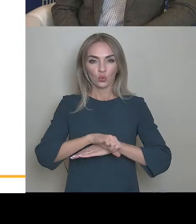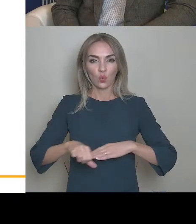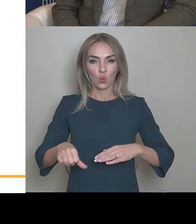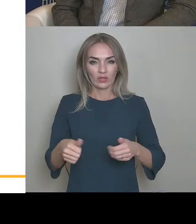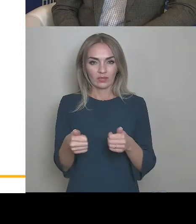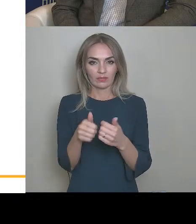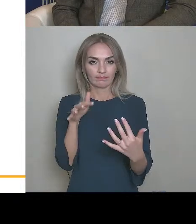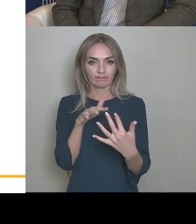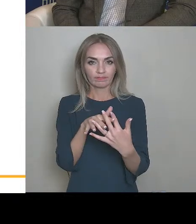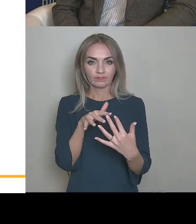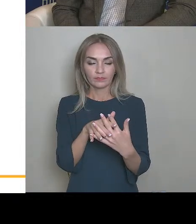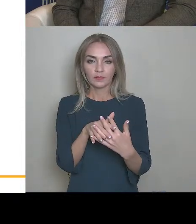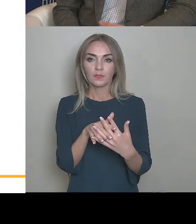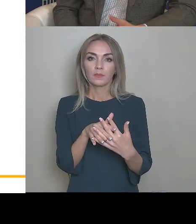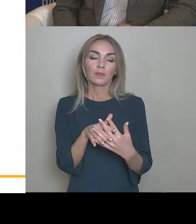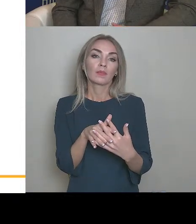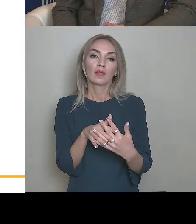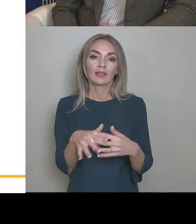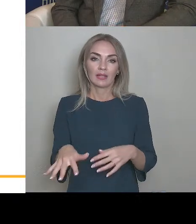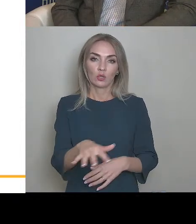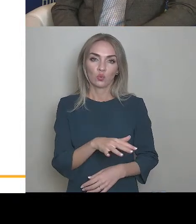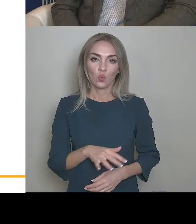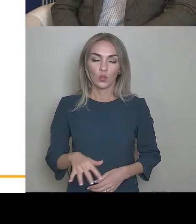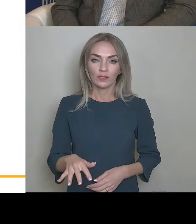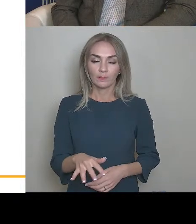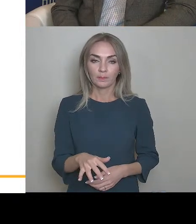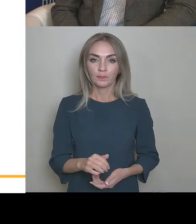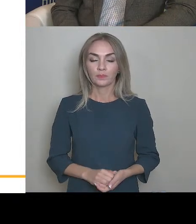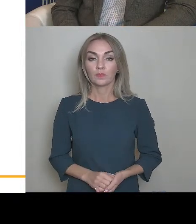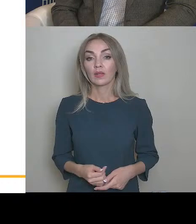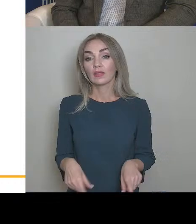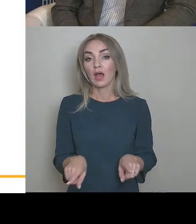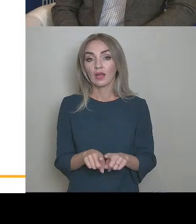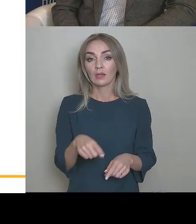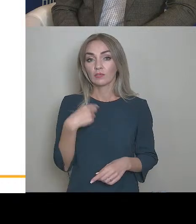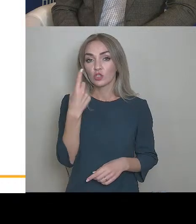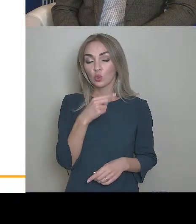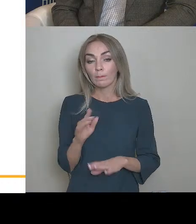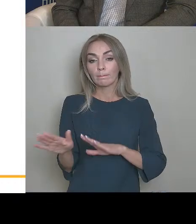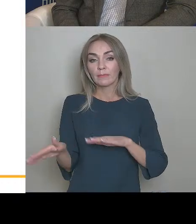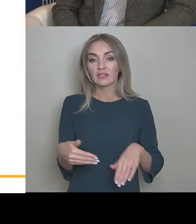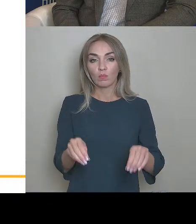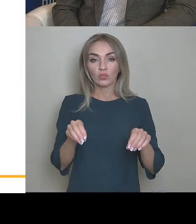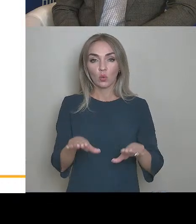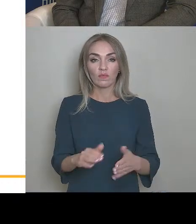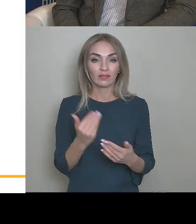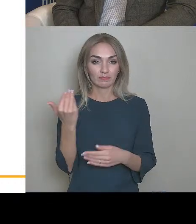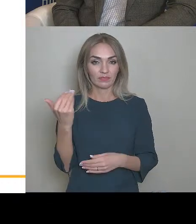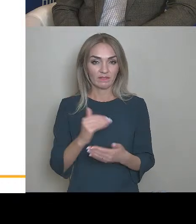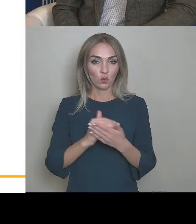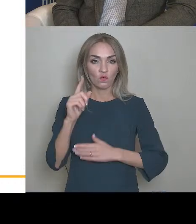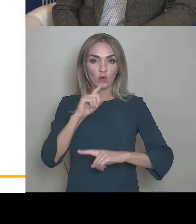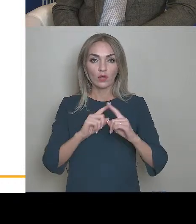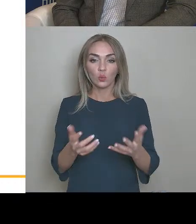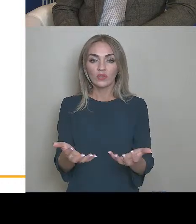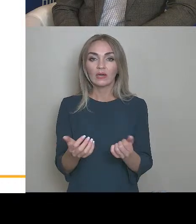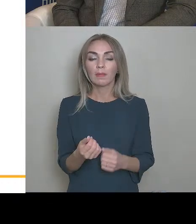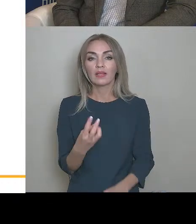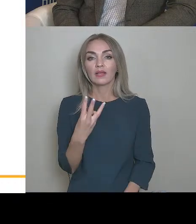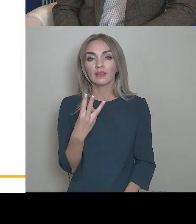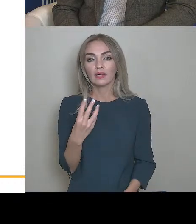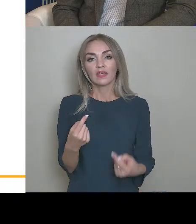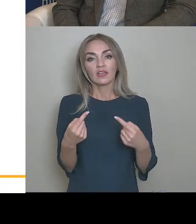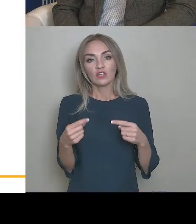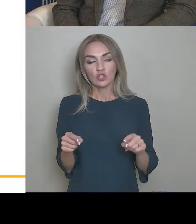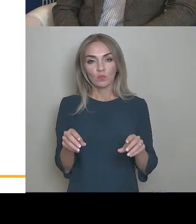take place due to the reasons of security. Those are the areas which are close to the area of military conflict. So after the resolution